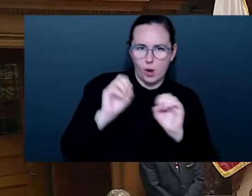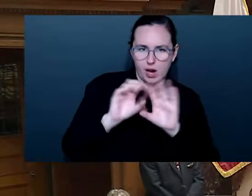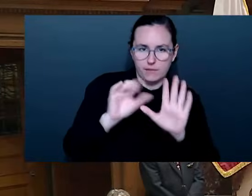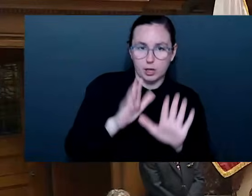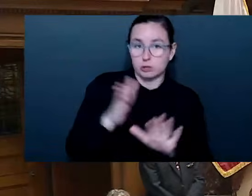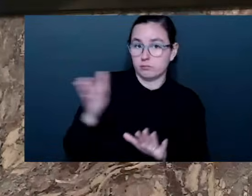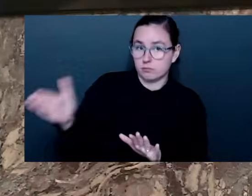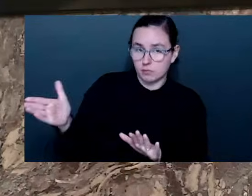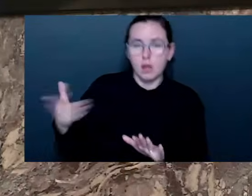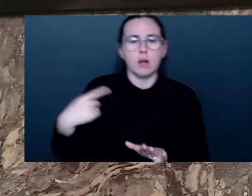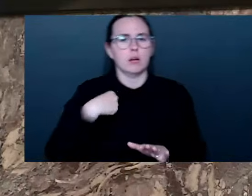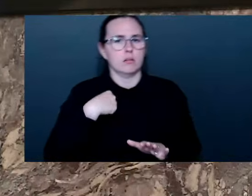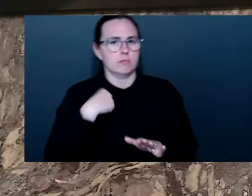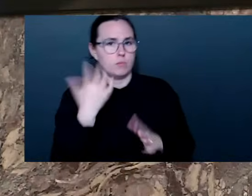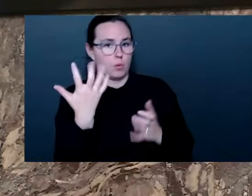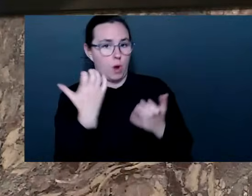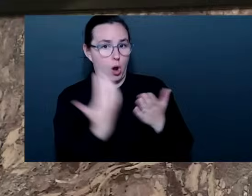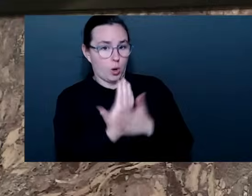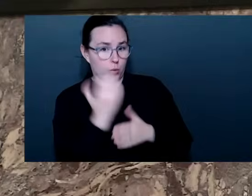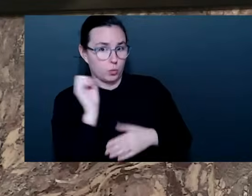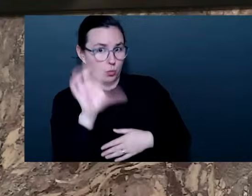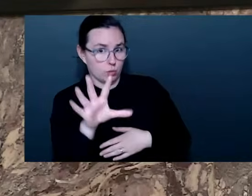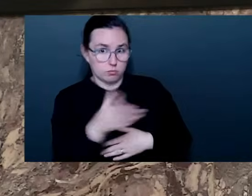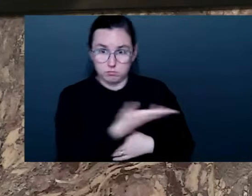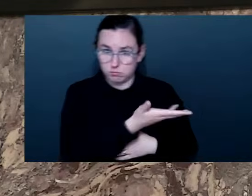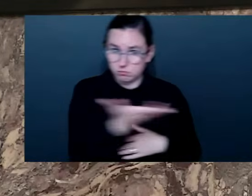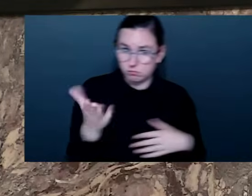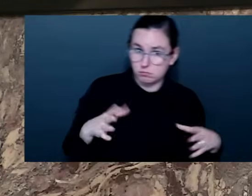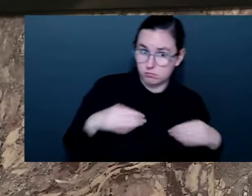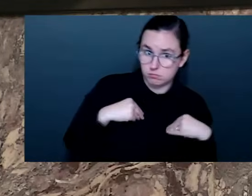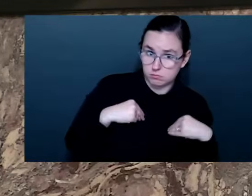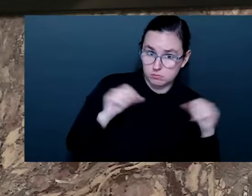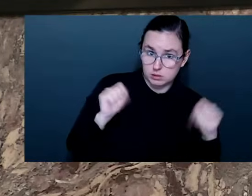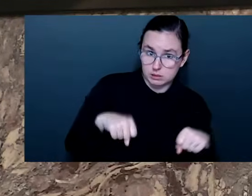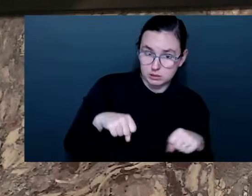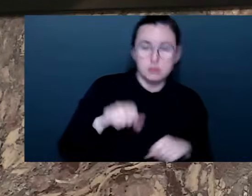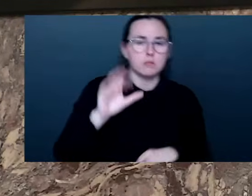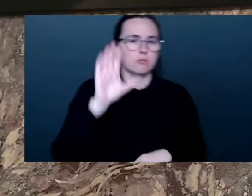Thank you very much. I would like to welcome to this